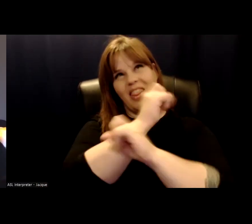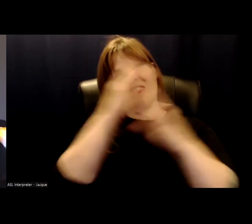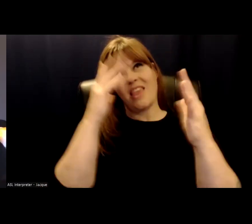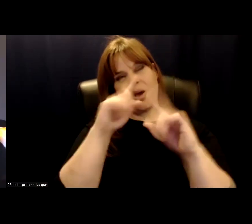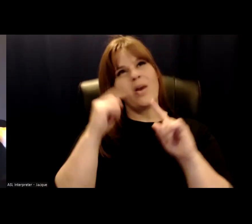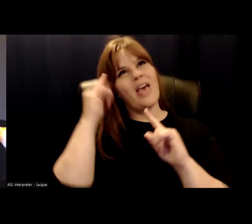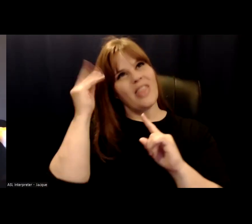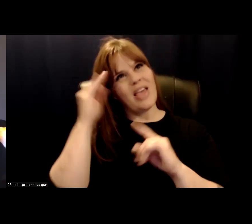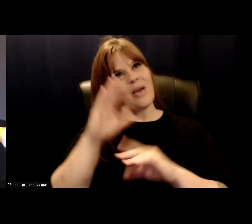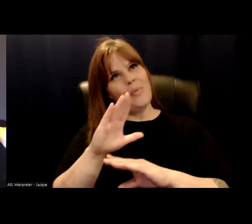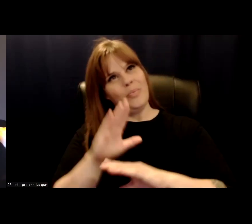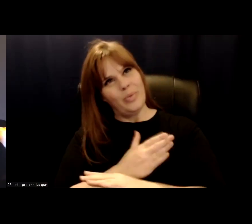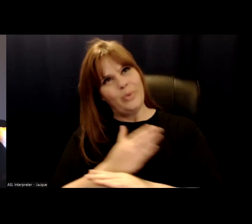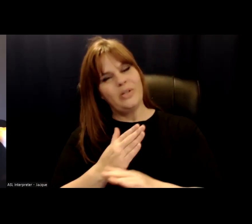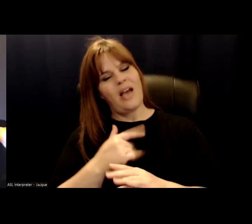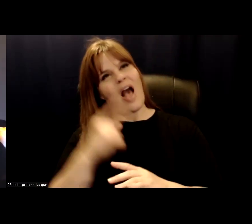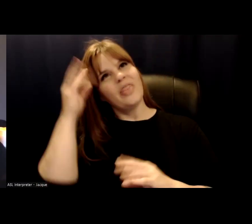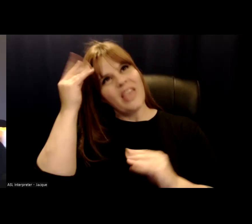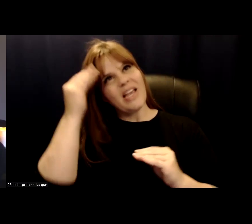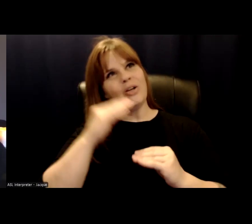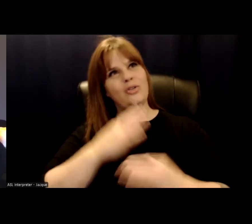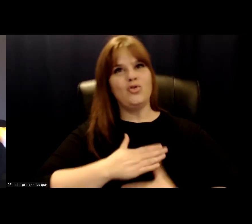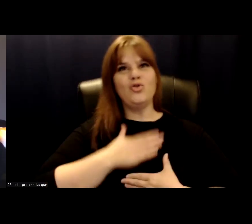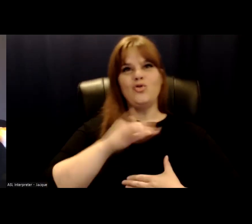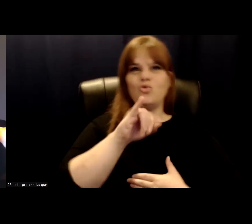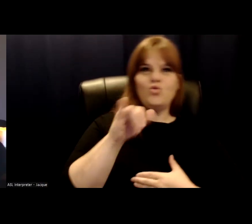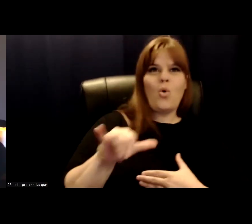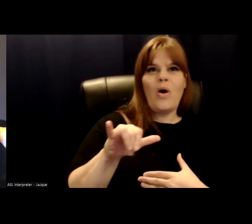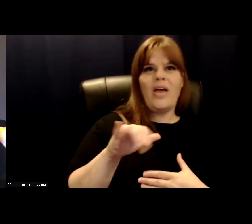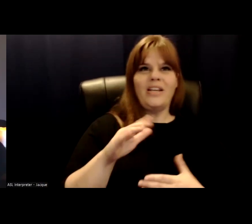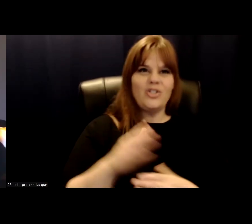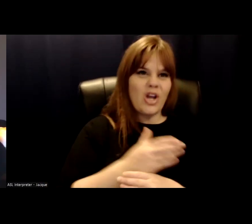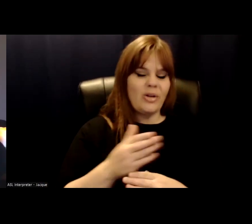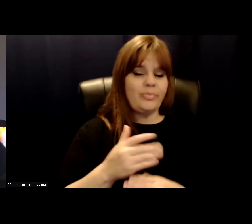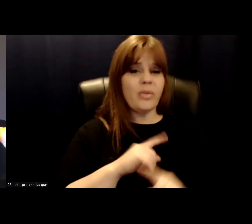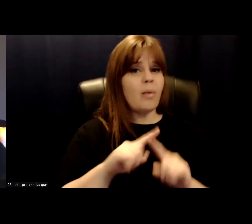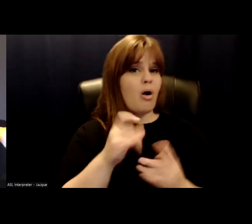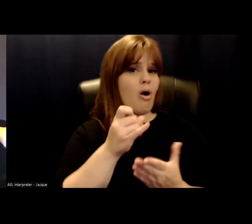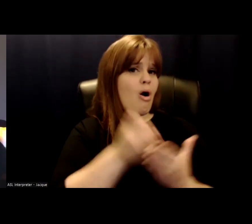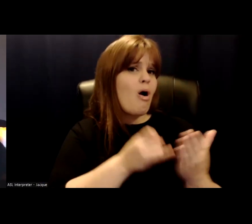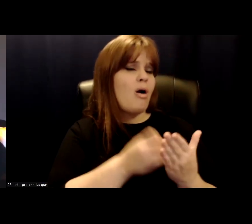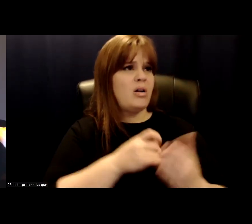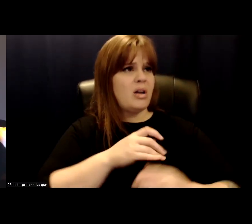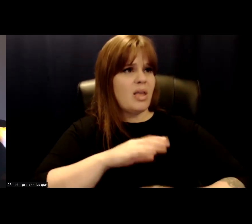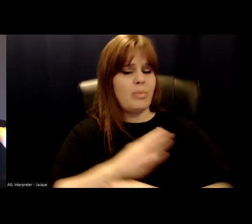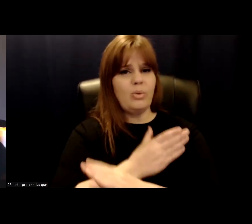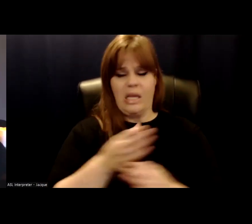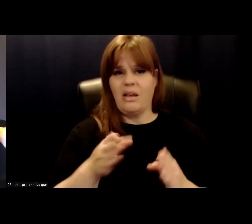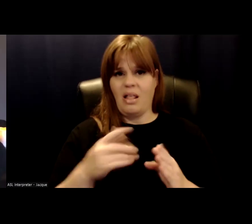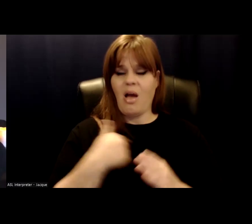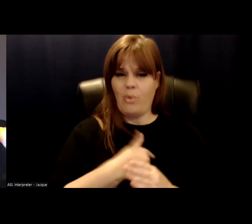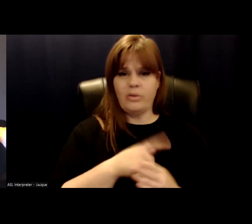sharing. But art and music in particular can allow us to explore things that